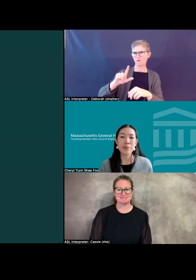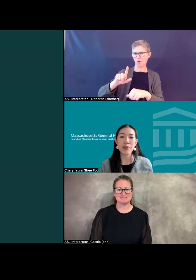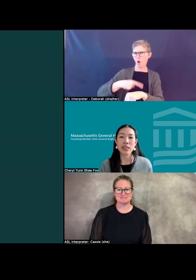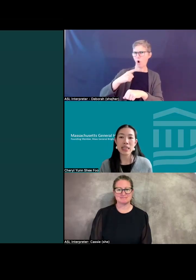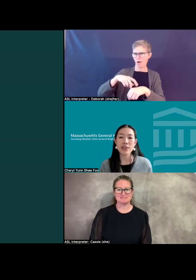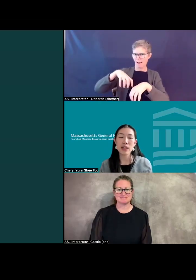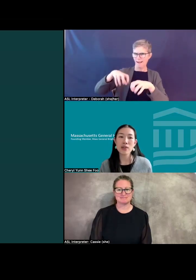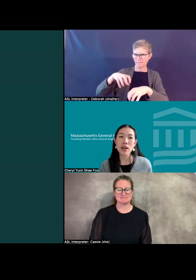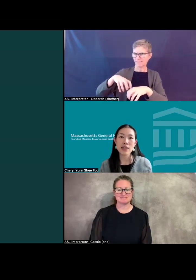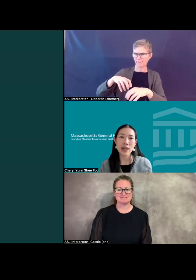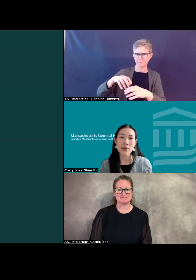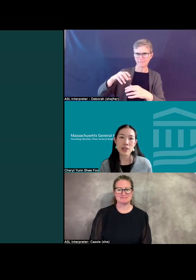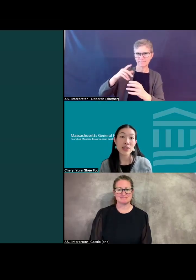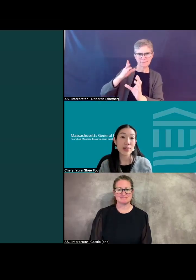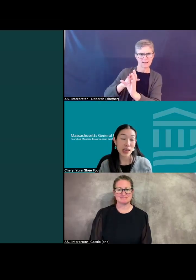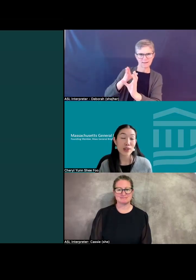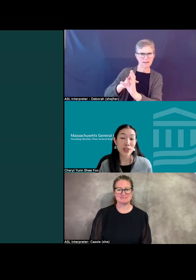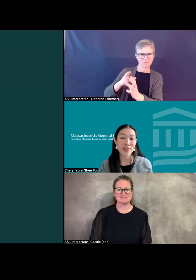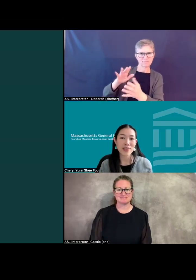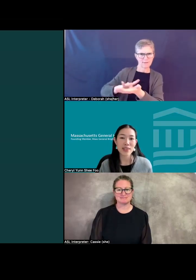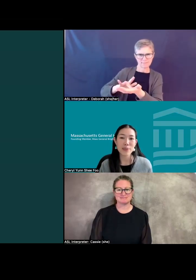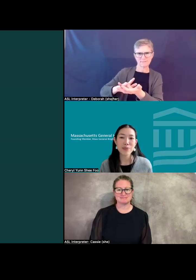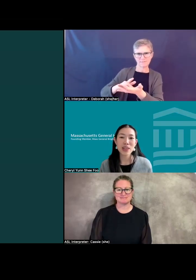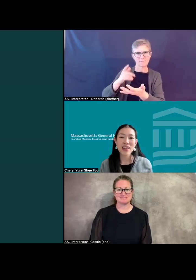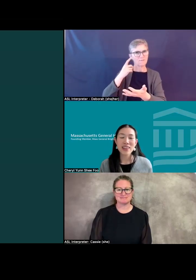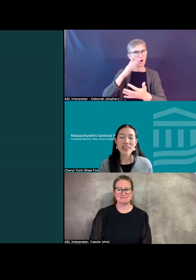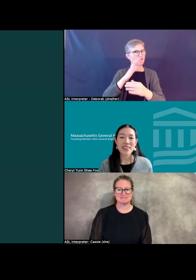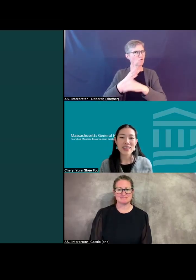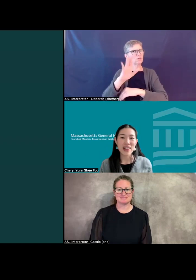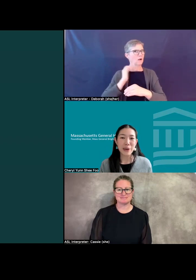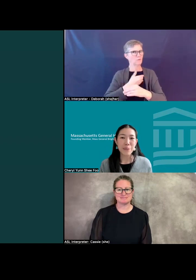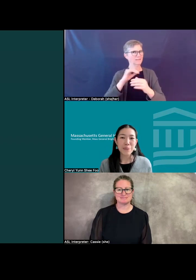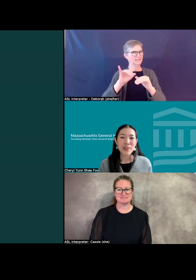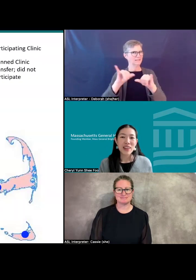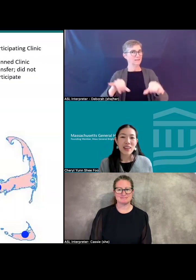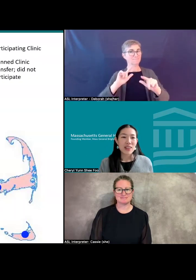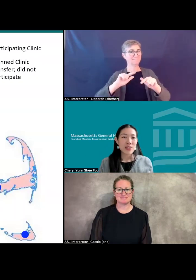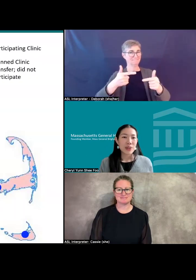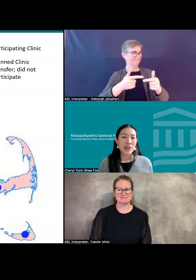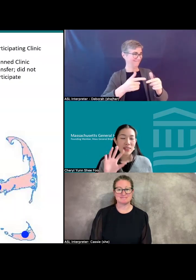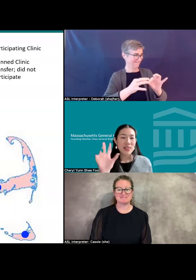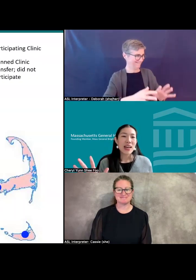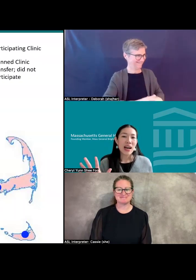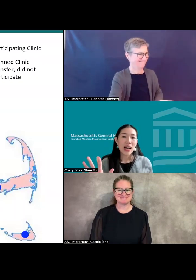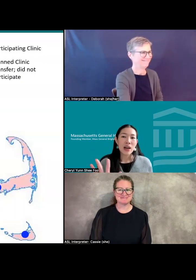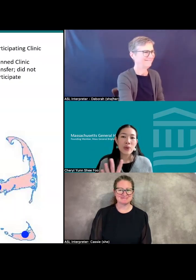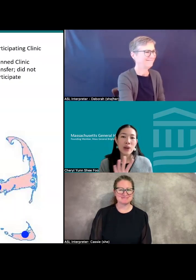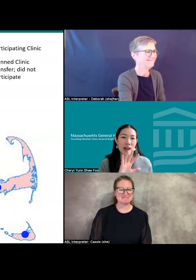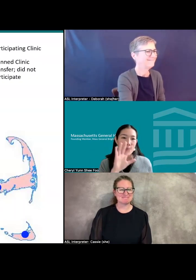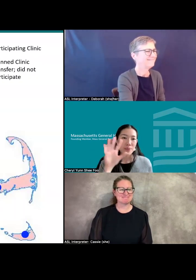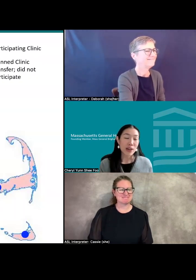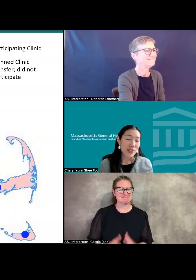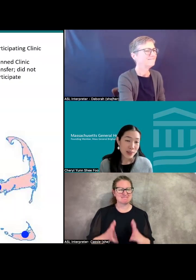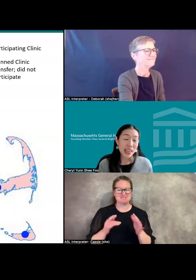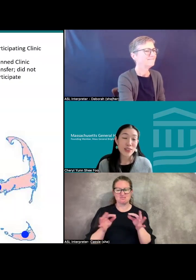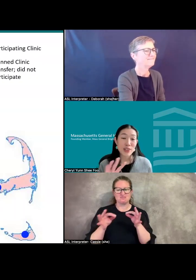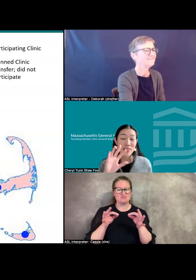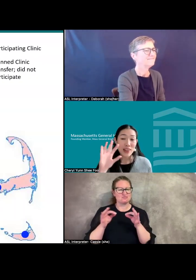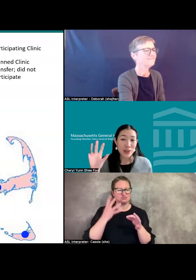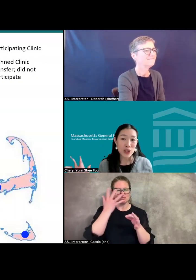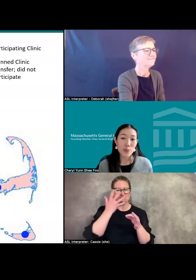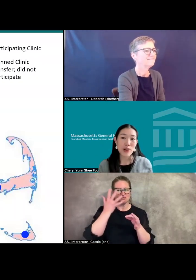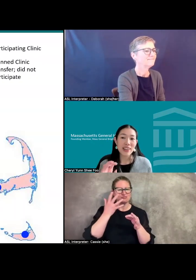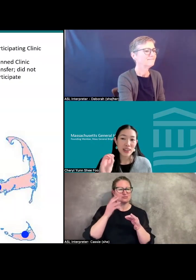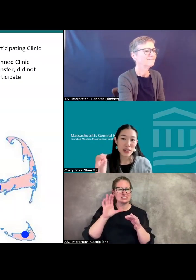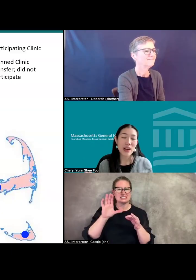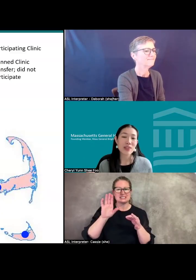medication capabilities across our CBHC system. Next slide. So this is how our CBHCs